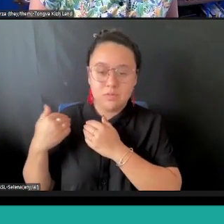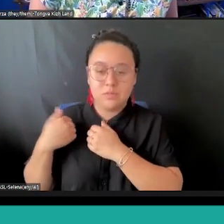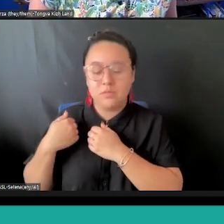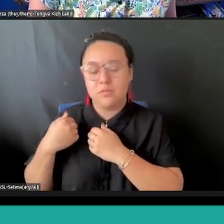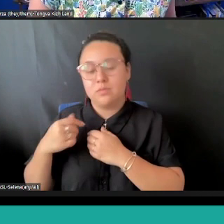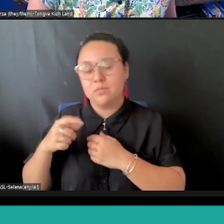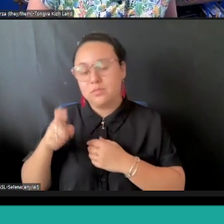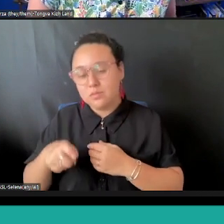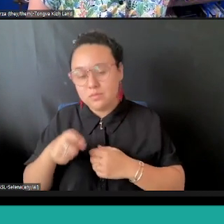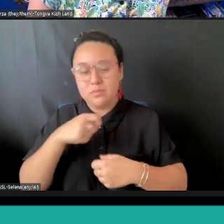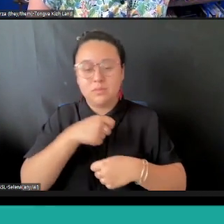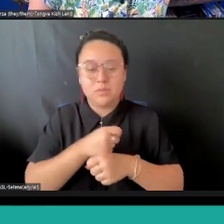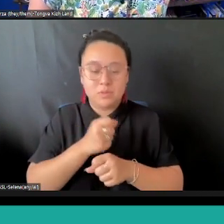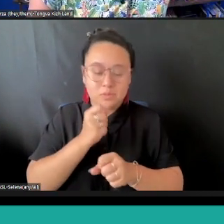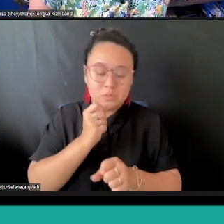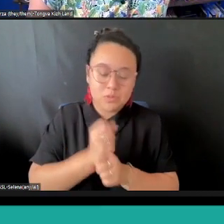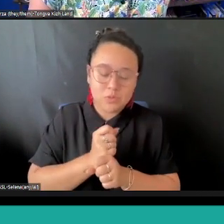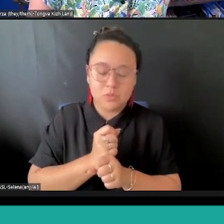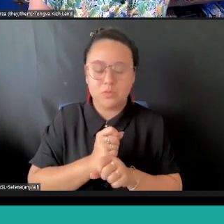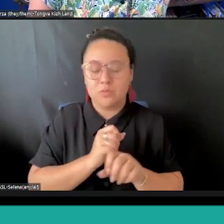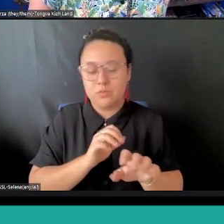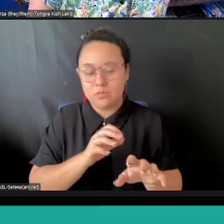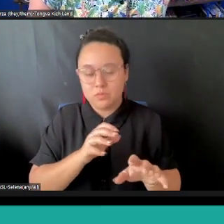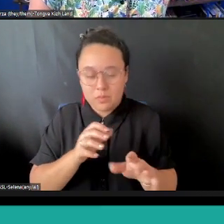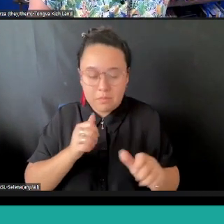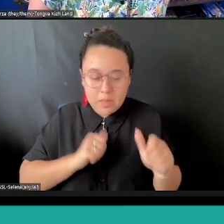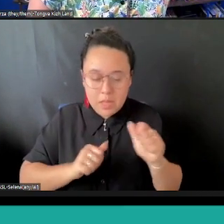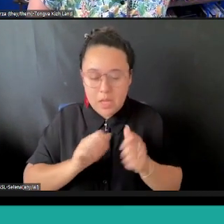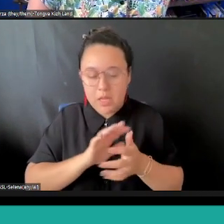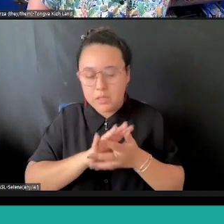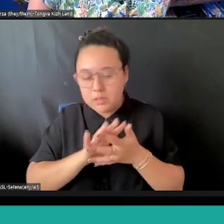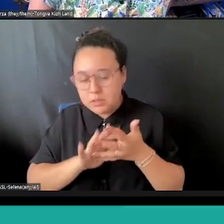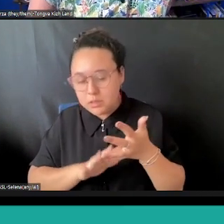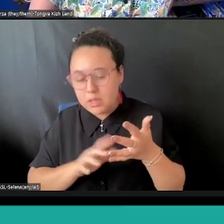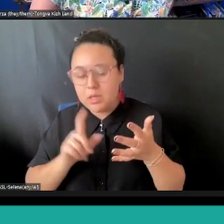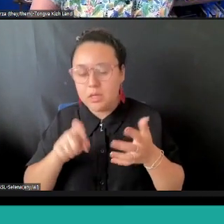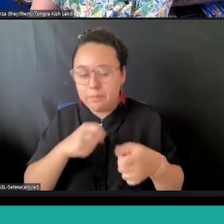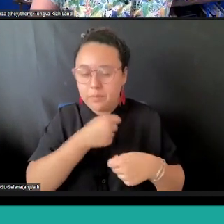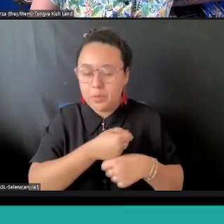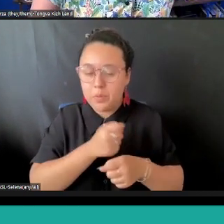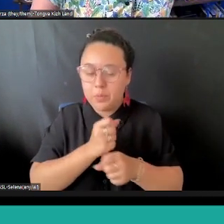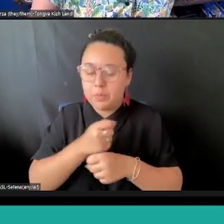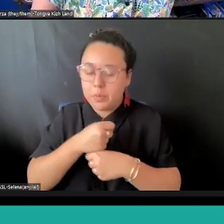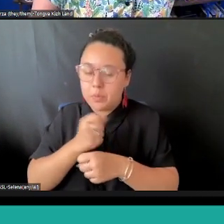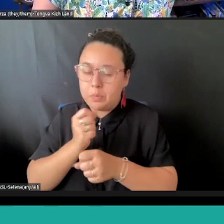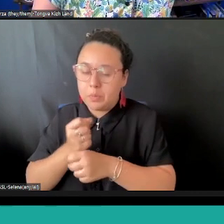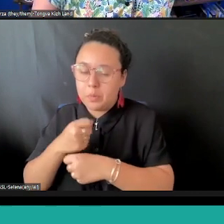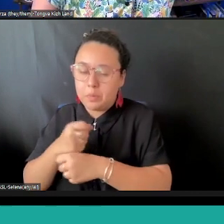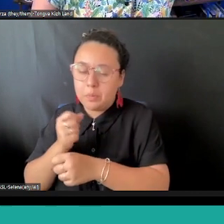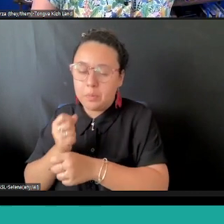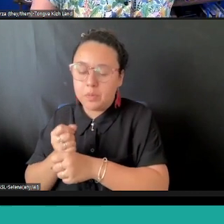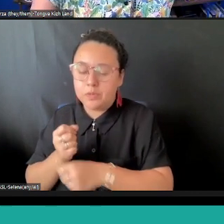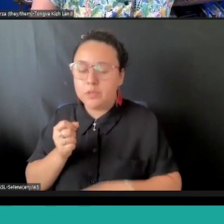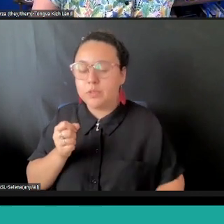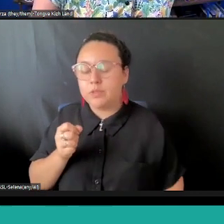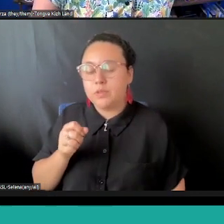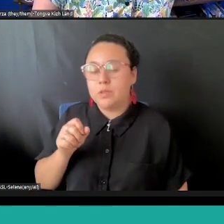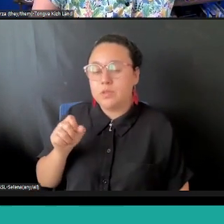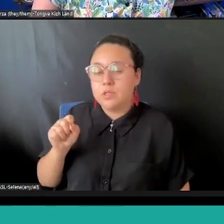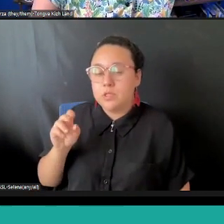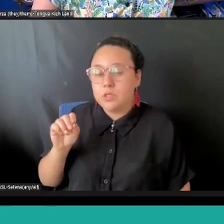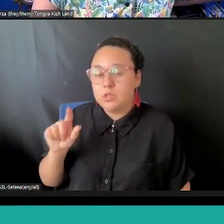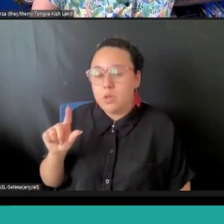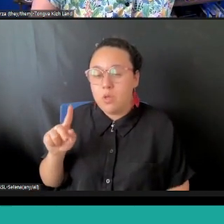produced. And as you know, the Soul Project is a very small